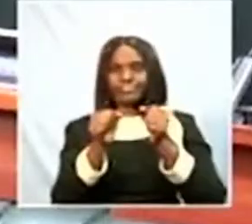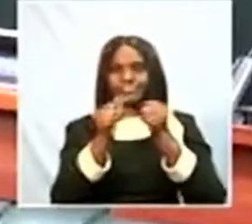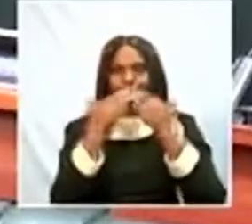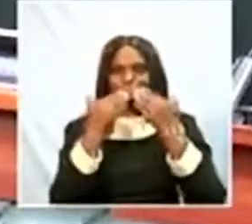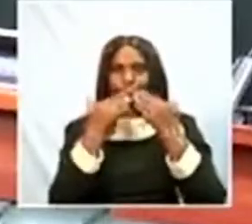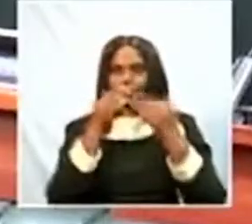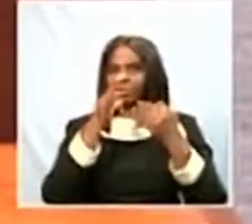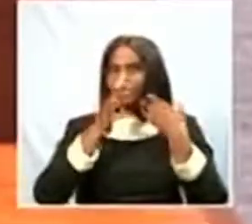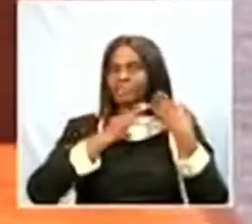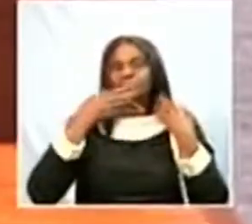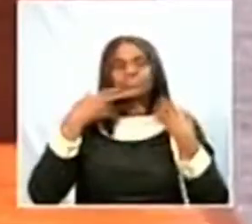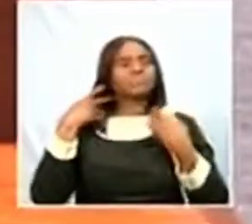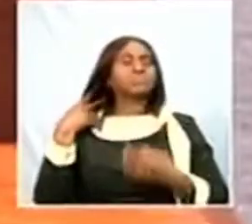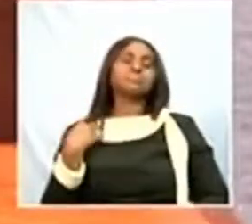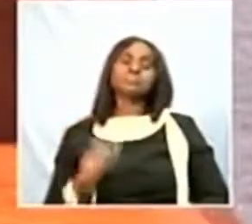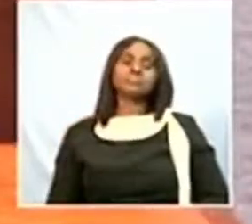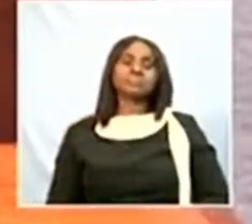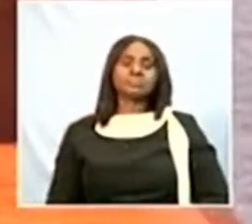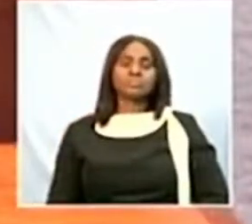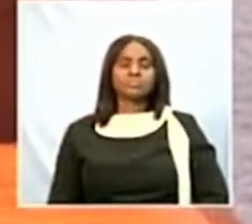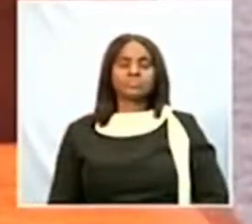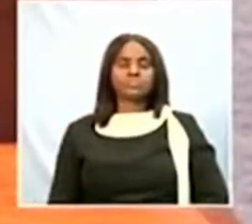Speaker.